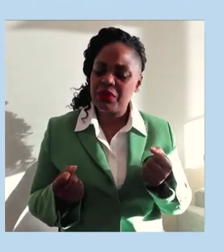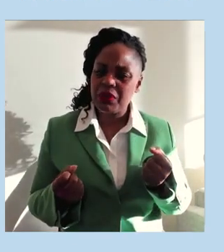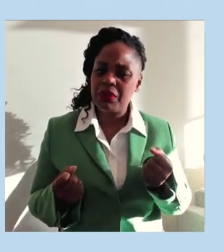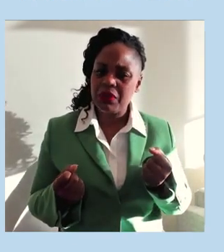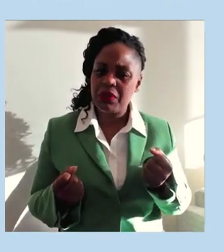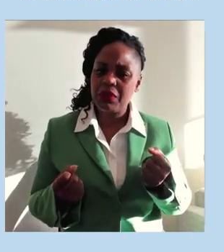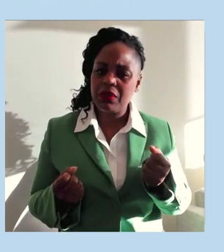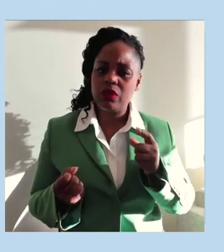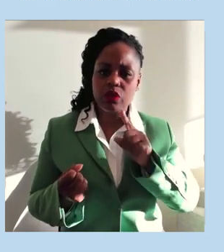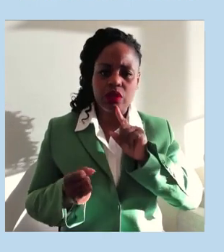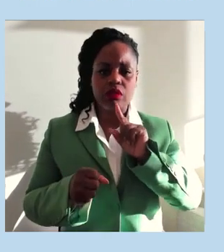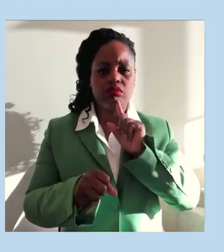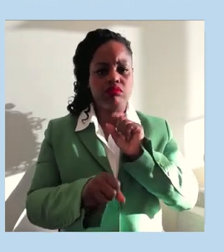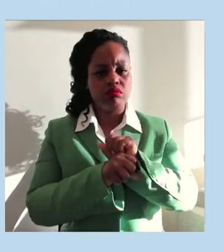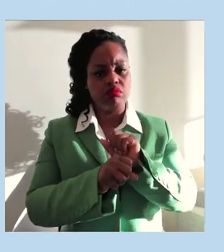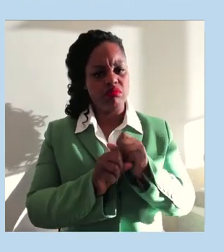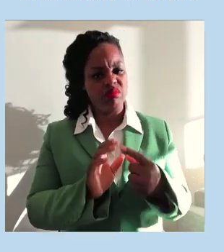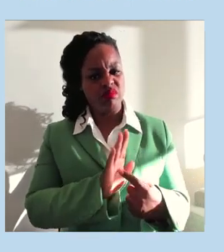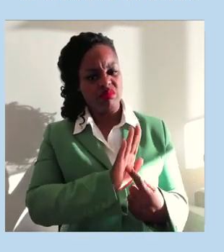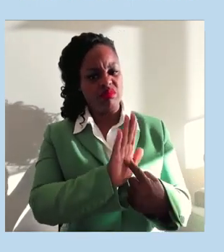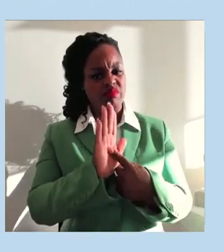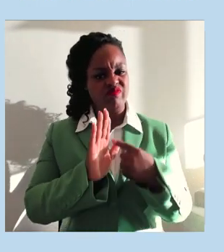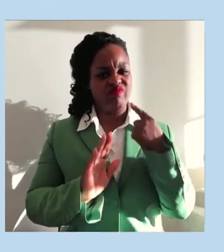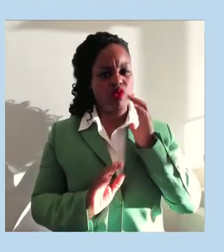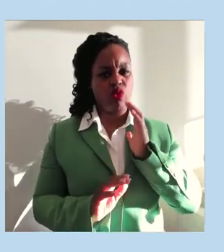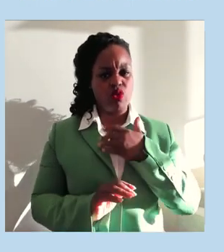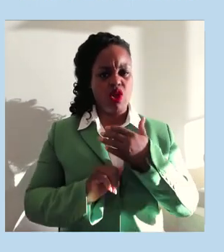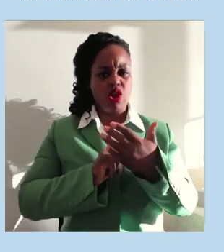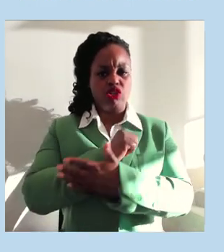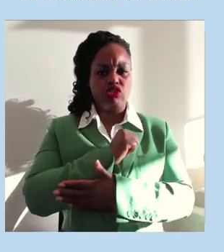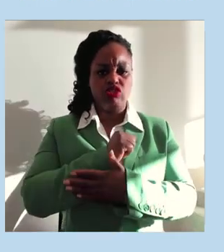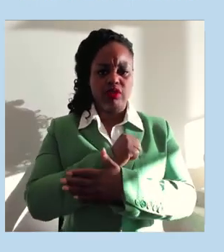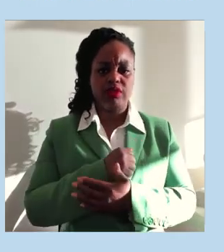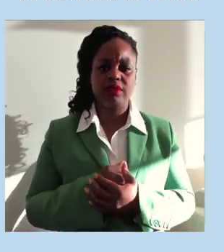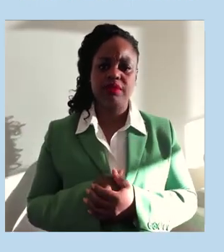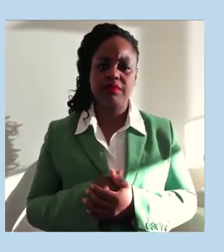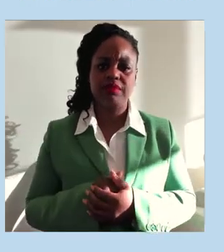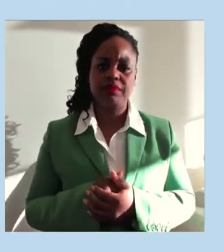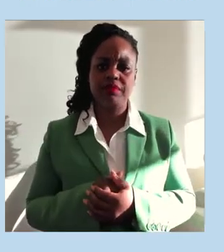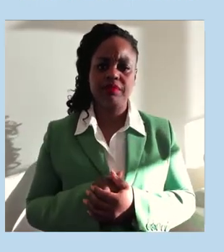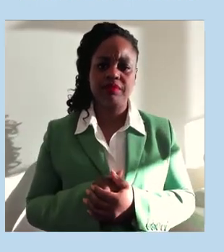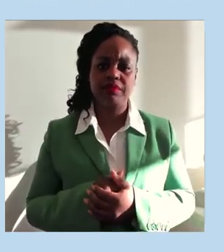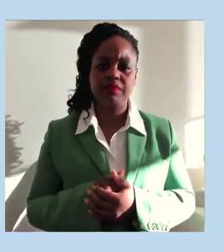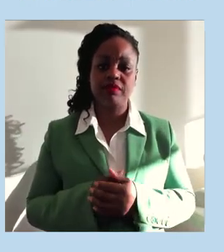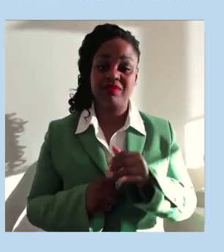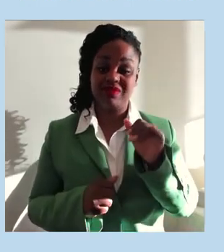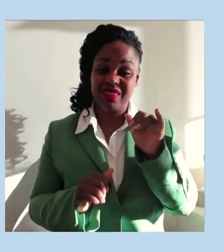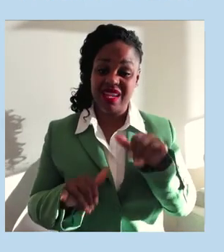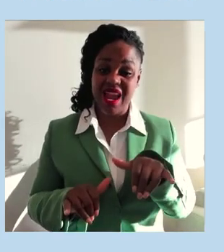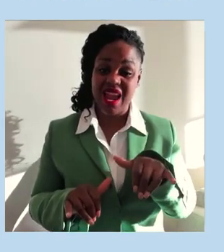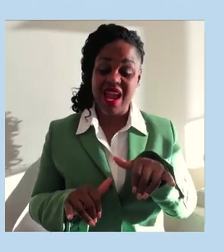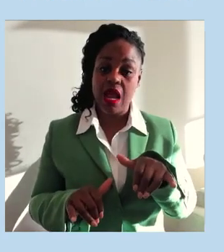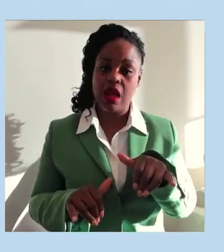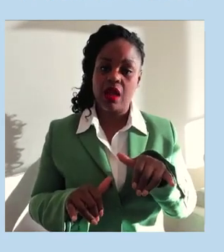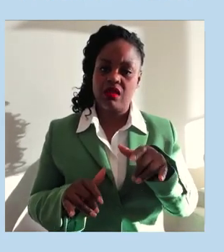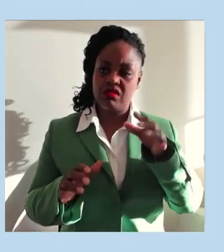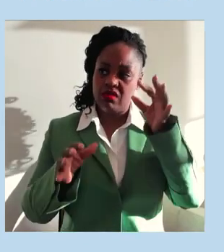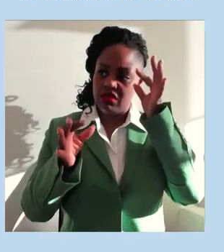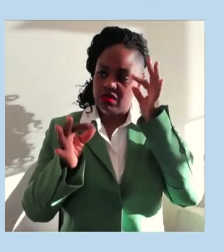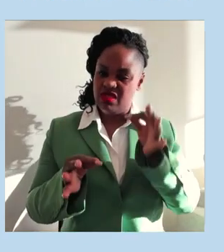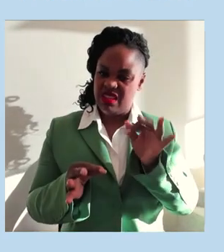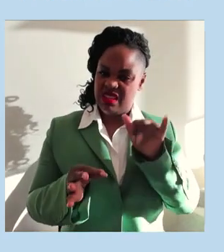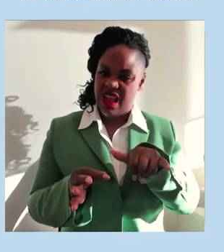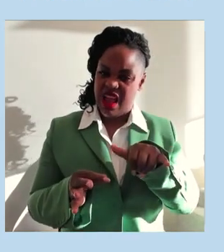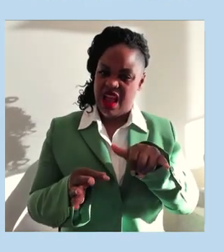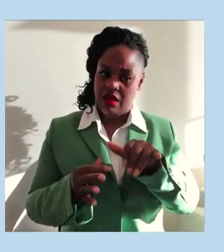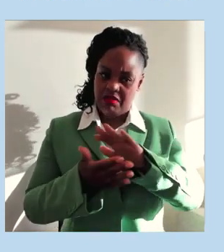the United Nations Resolution on Women, Peace, and Security, 1325, is more relevant than ever in Ukraine.